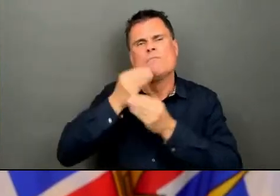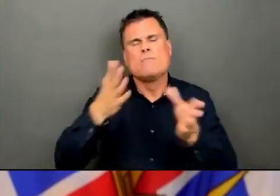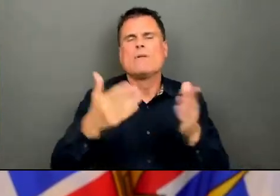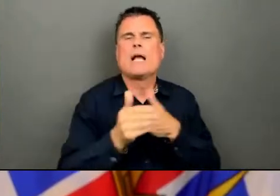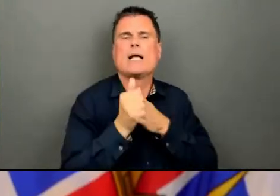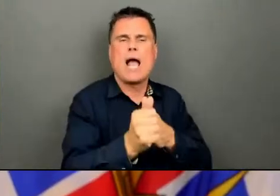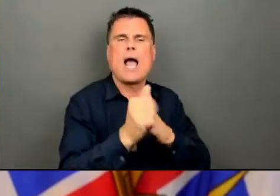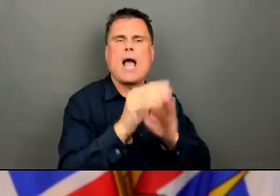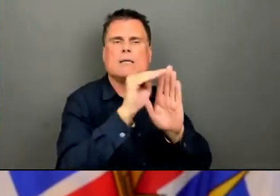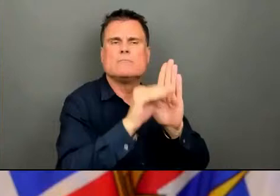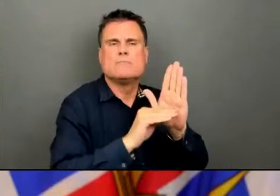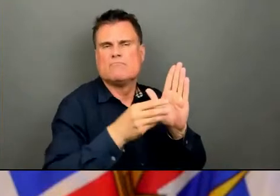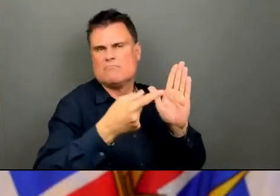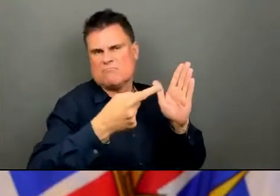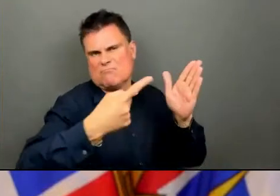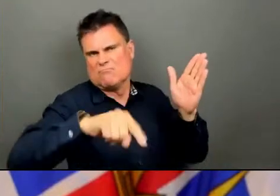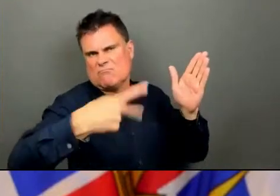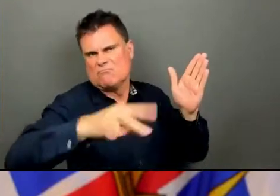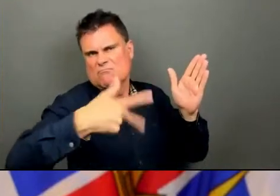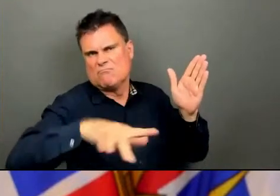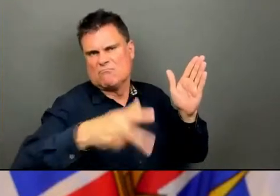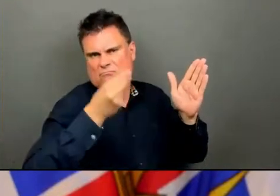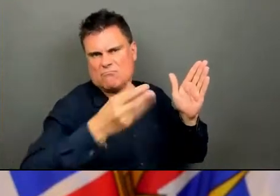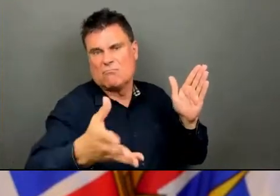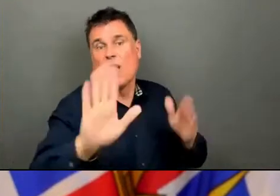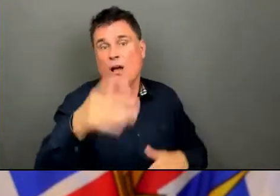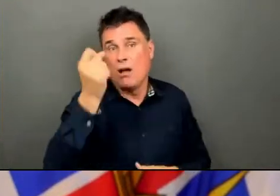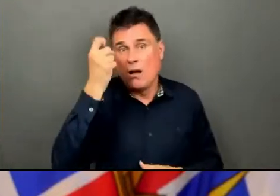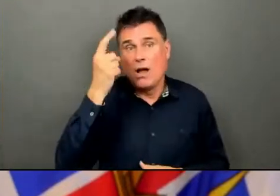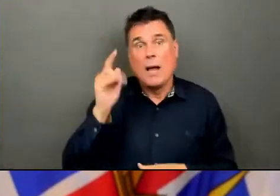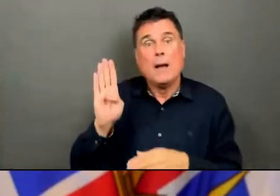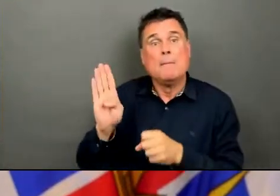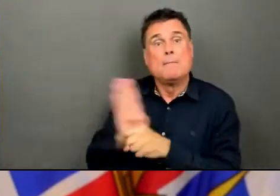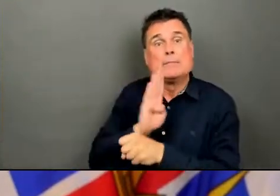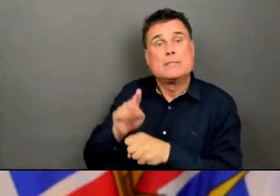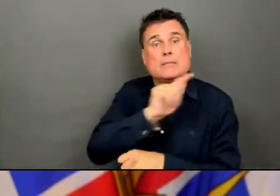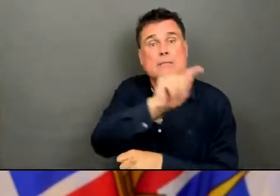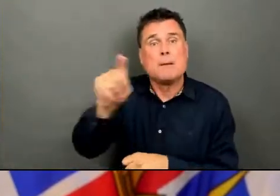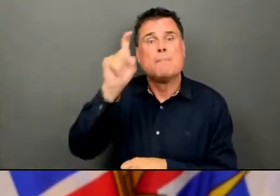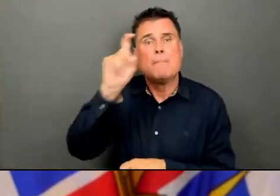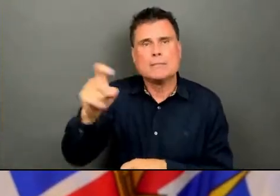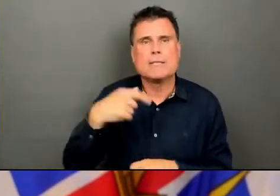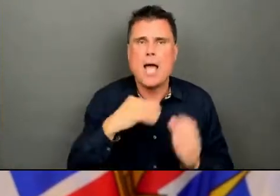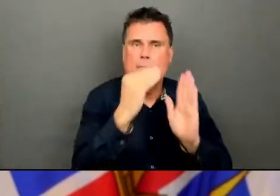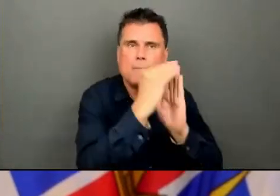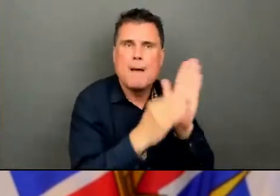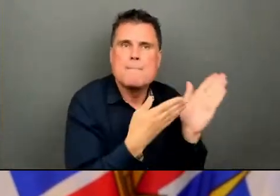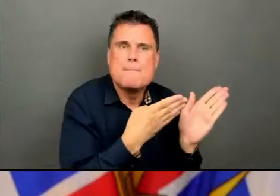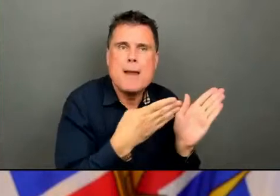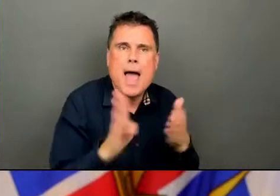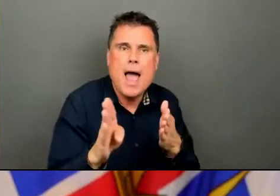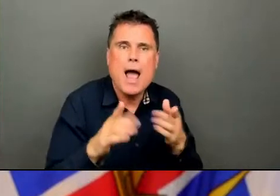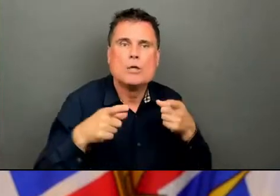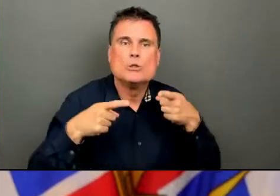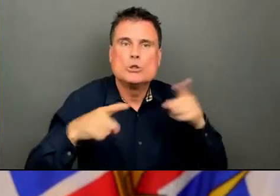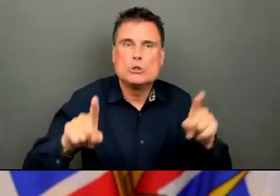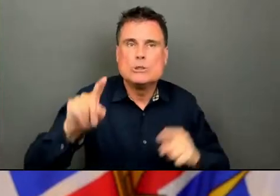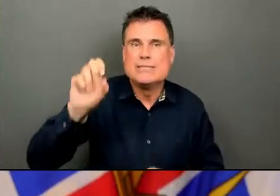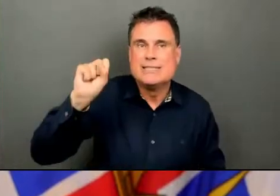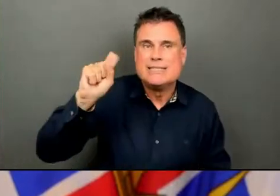weeks. Businesses will need to have these plans in place for as we move through stage 3 and into step